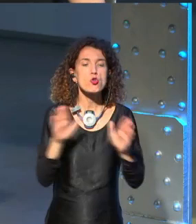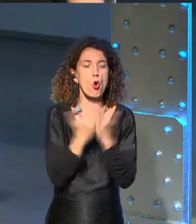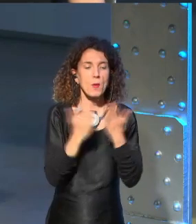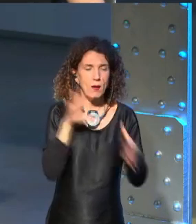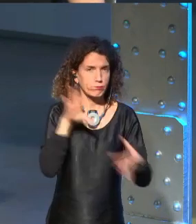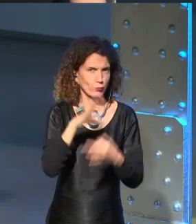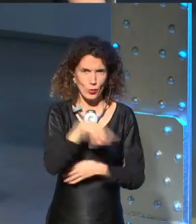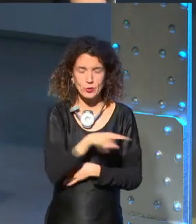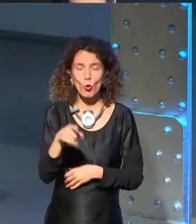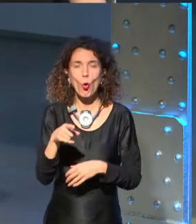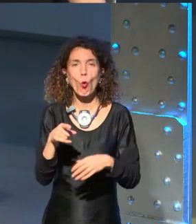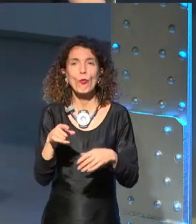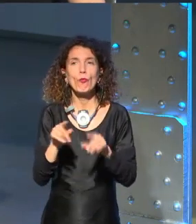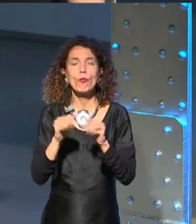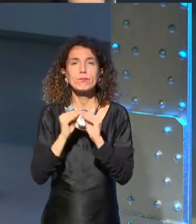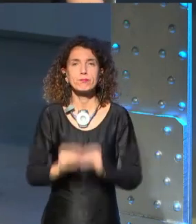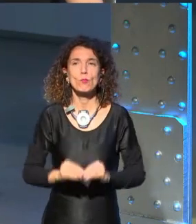left the advertising business, I